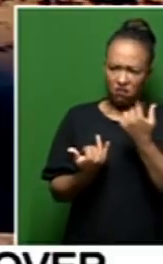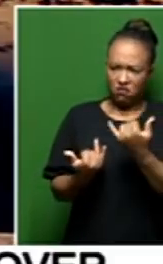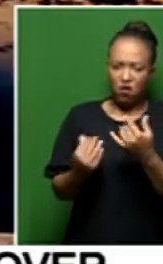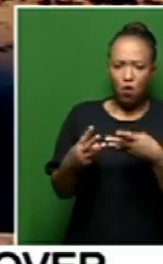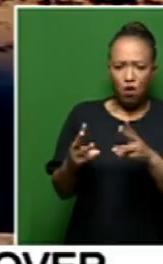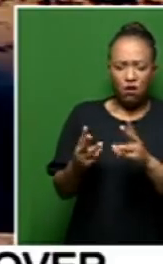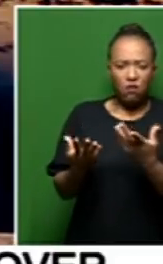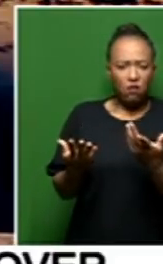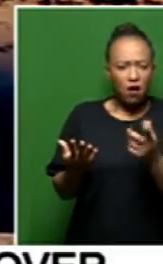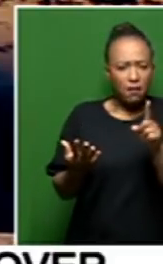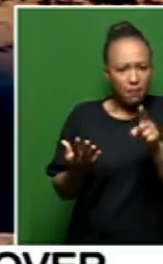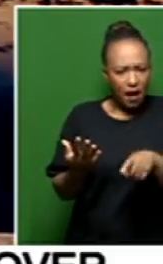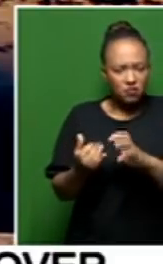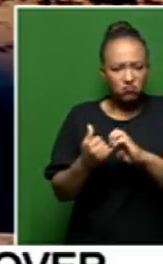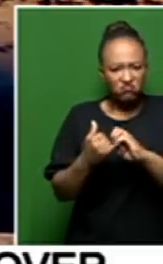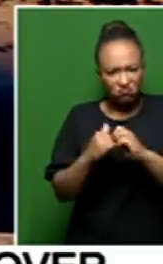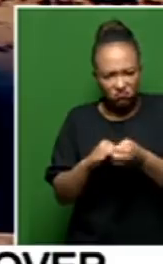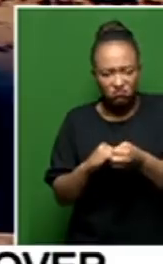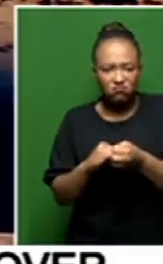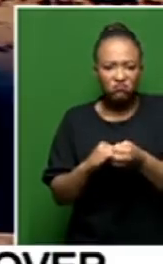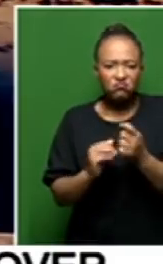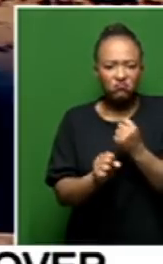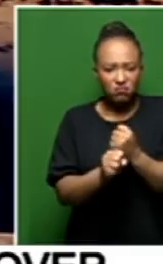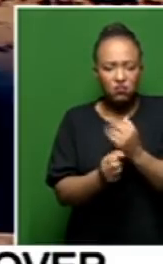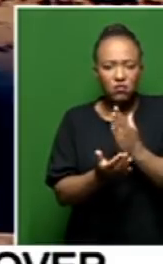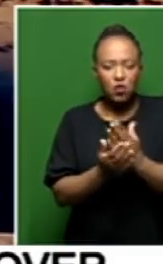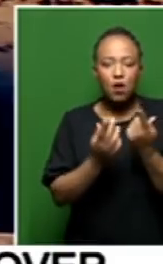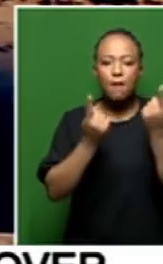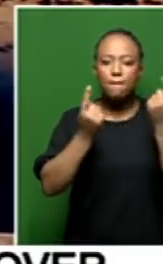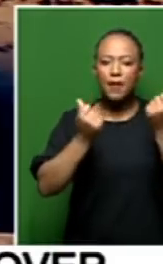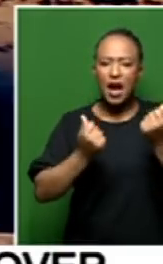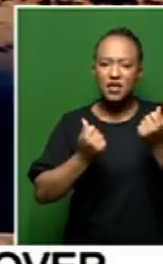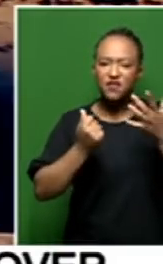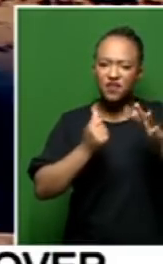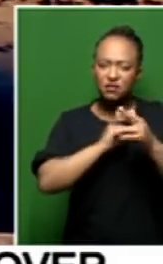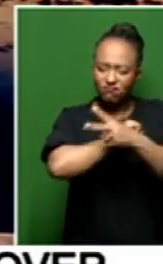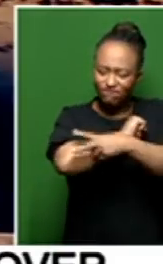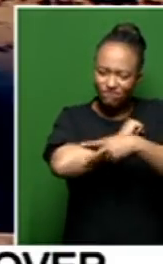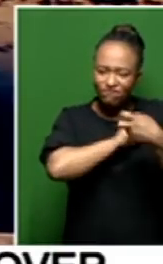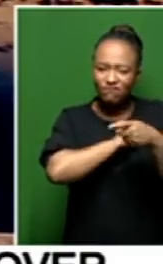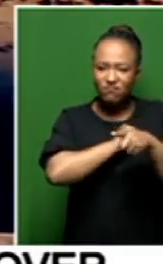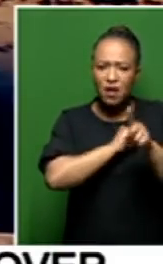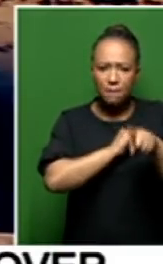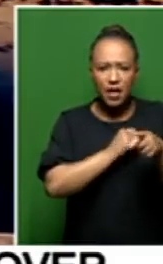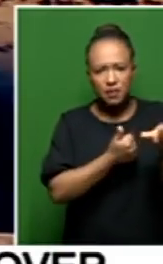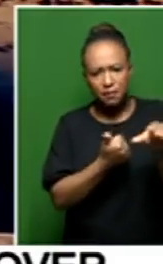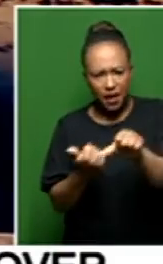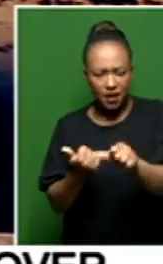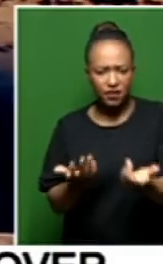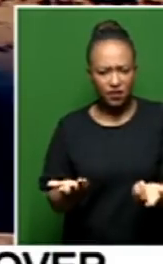another, there should have been greater effort to make sure that the money that was looted from state coffers be returned.